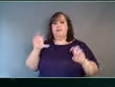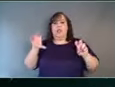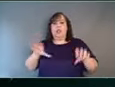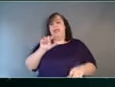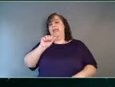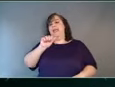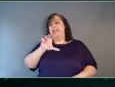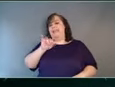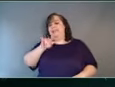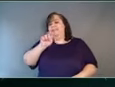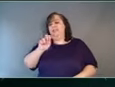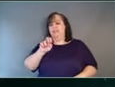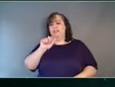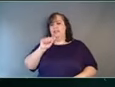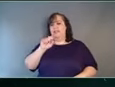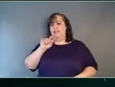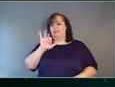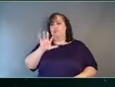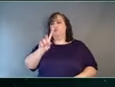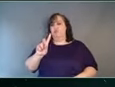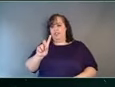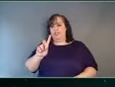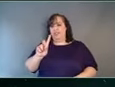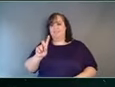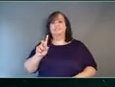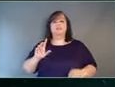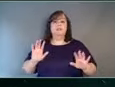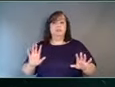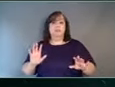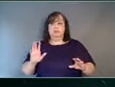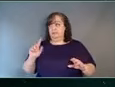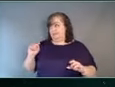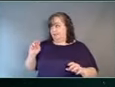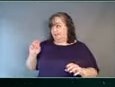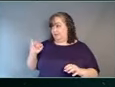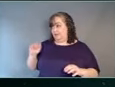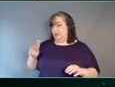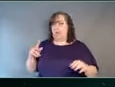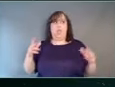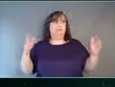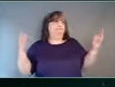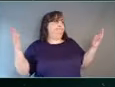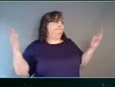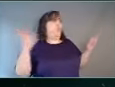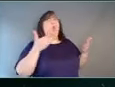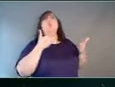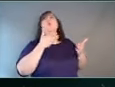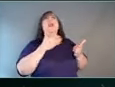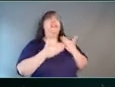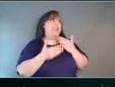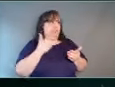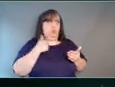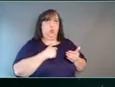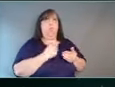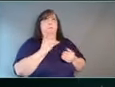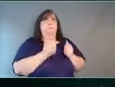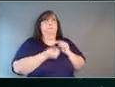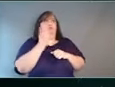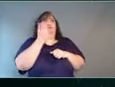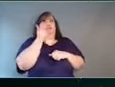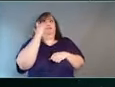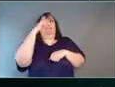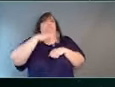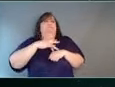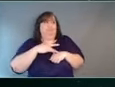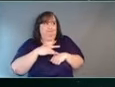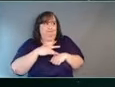what do you think? Honestly, I think it's whatever asteroid we have most recently visited, because